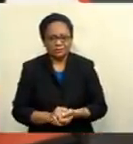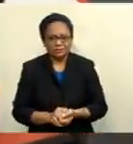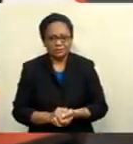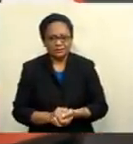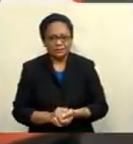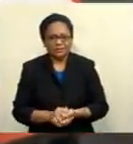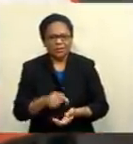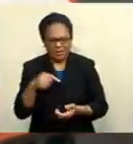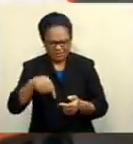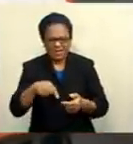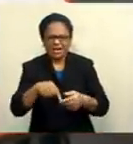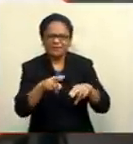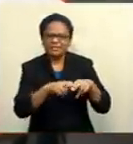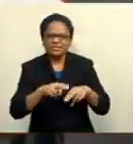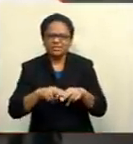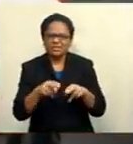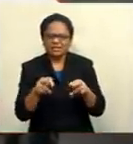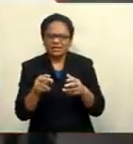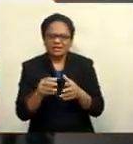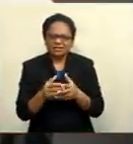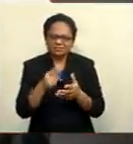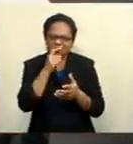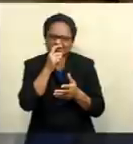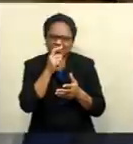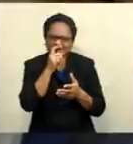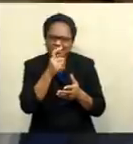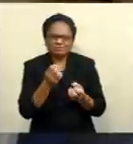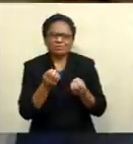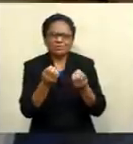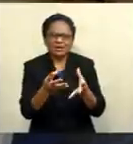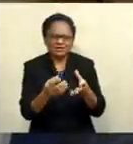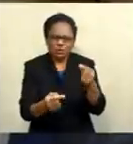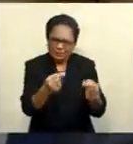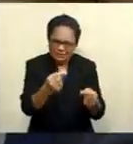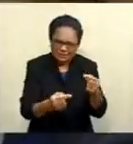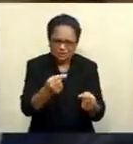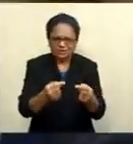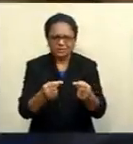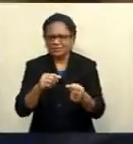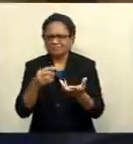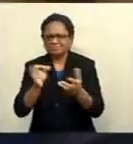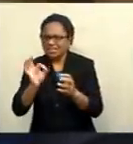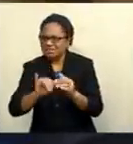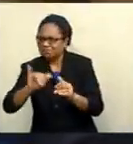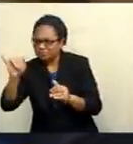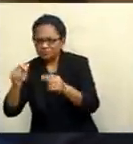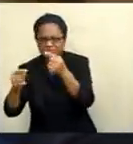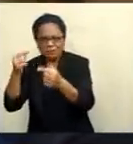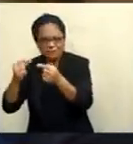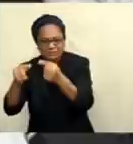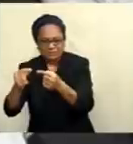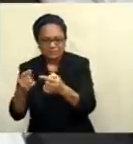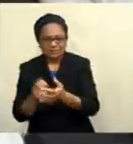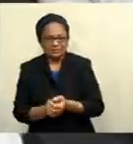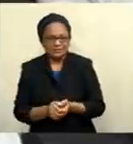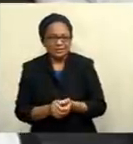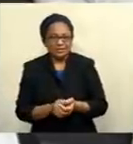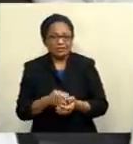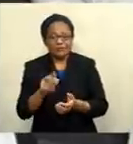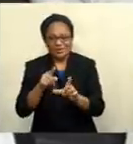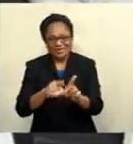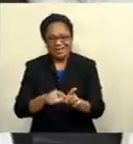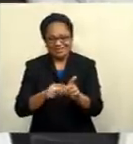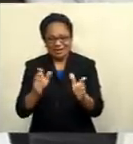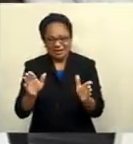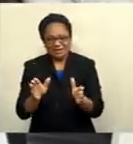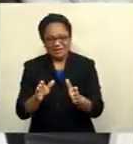that infrastructure here in Fiji to really offer that kind of exposure to our young budding talents. So most of